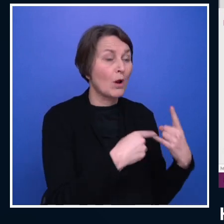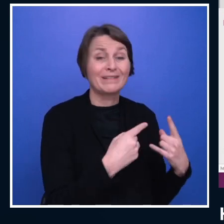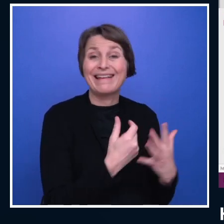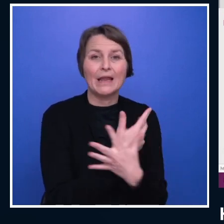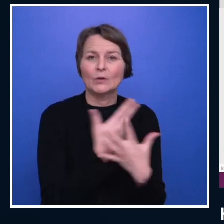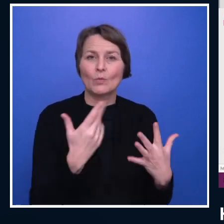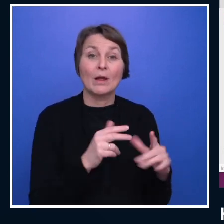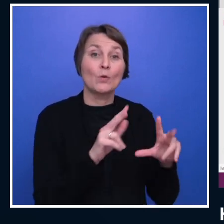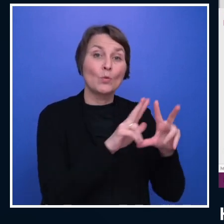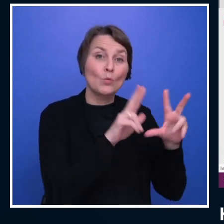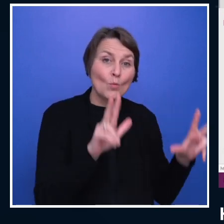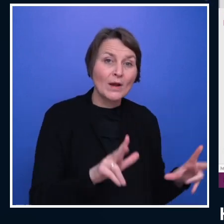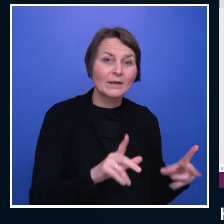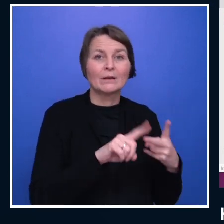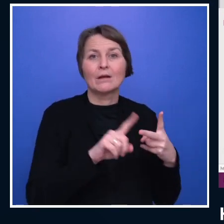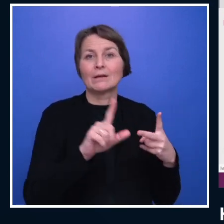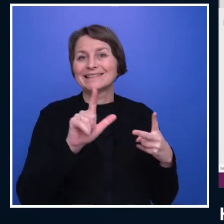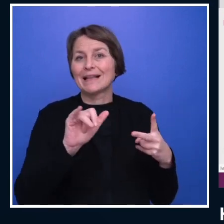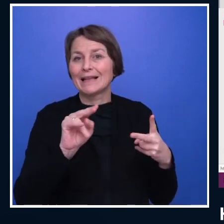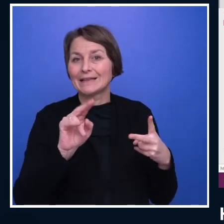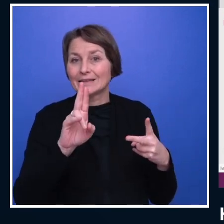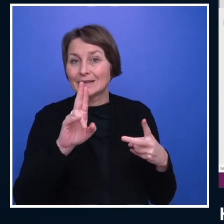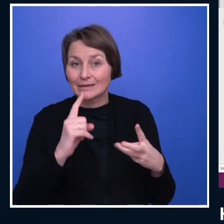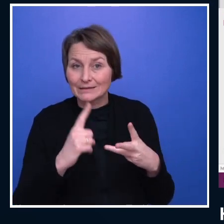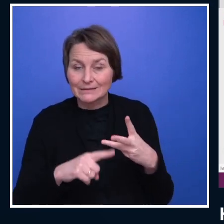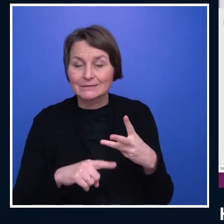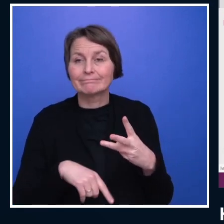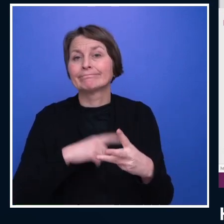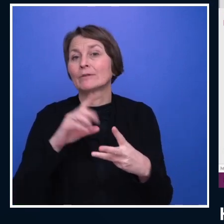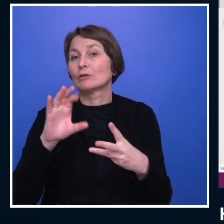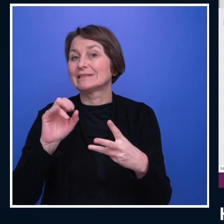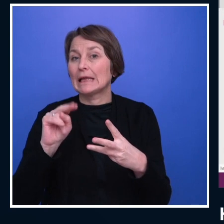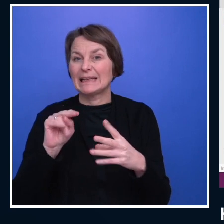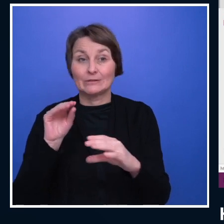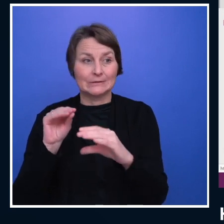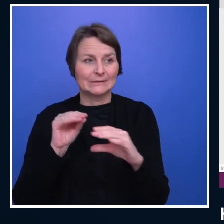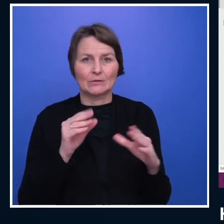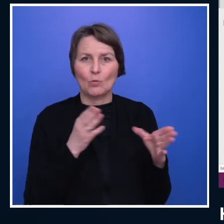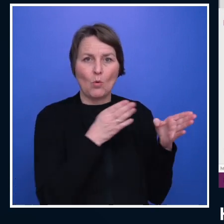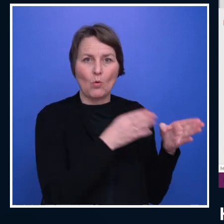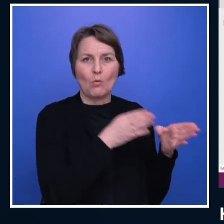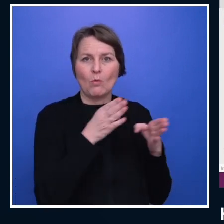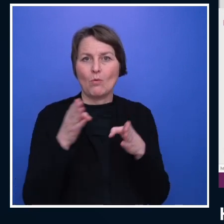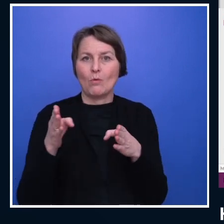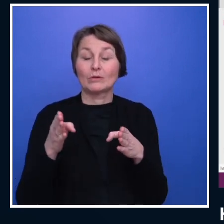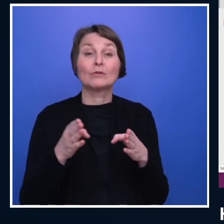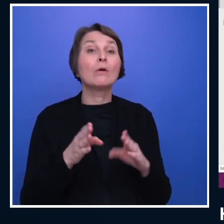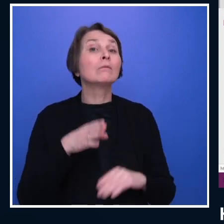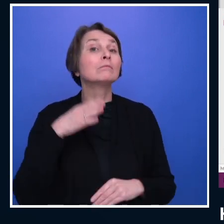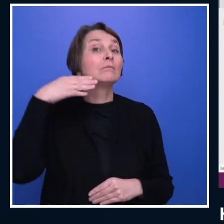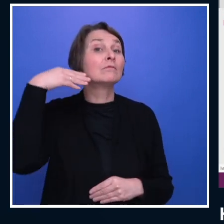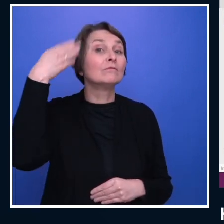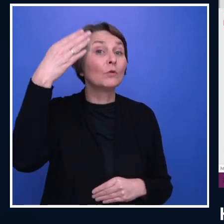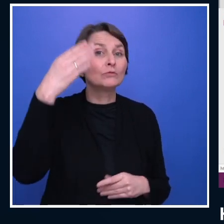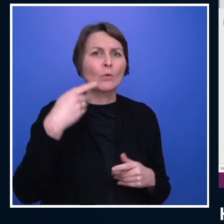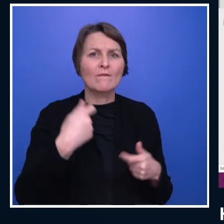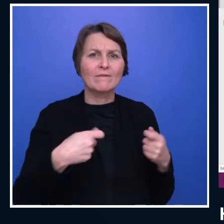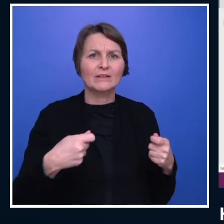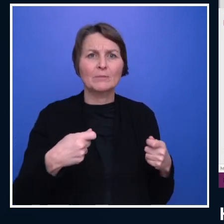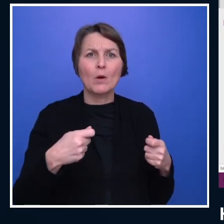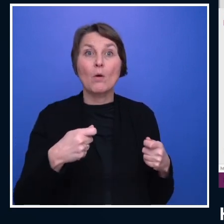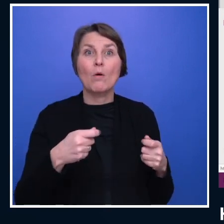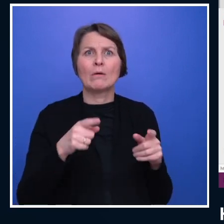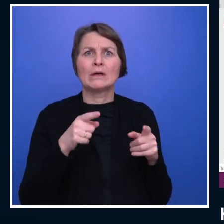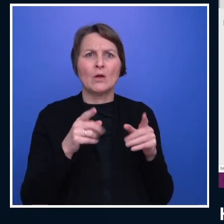all times, just for future flexibility. I would be sad if I accidentally switched something over where it